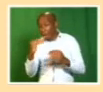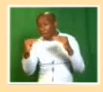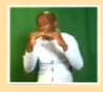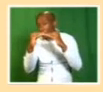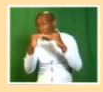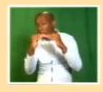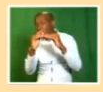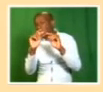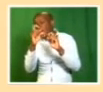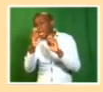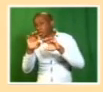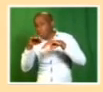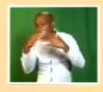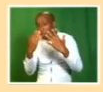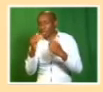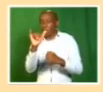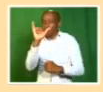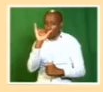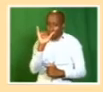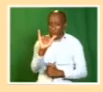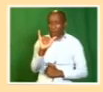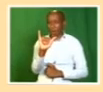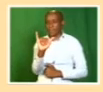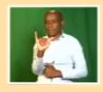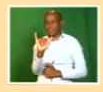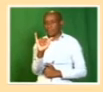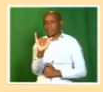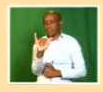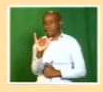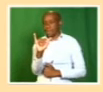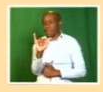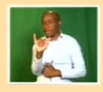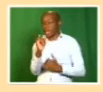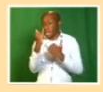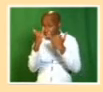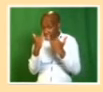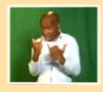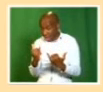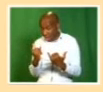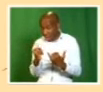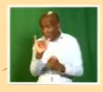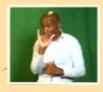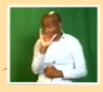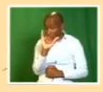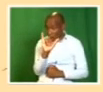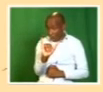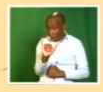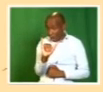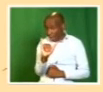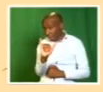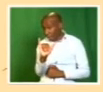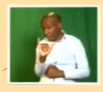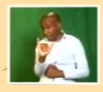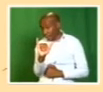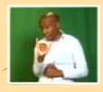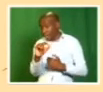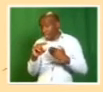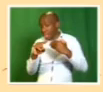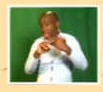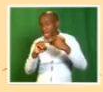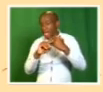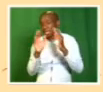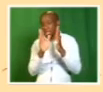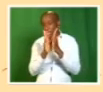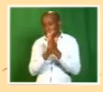our y-intercept. So our y-intercept is negative